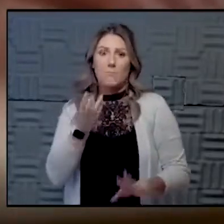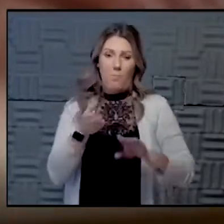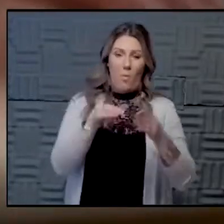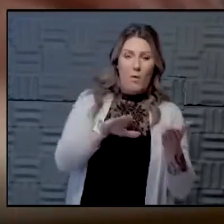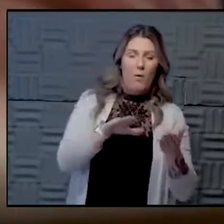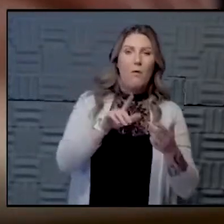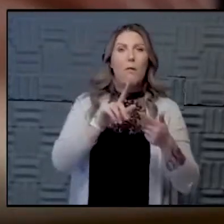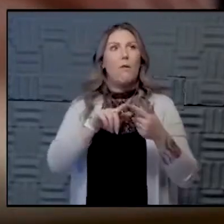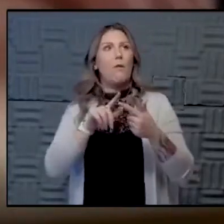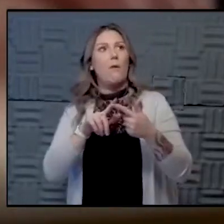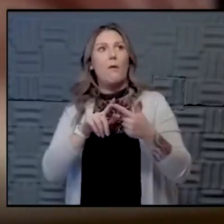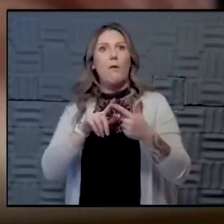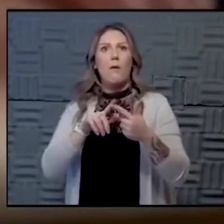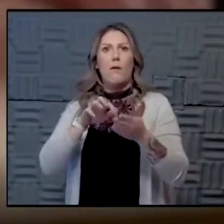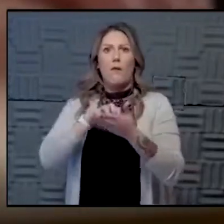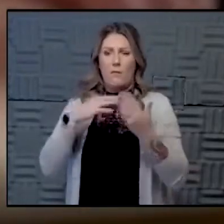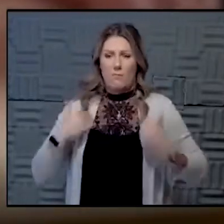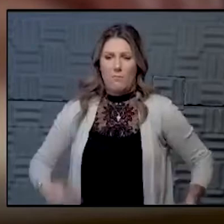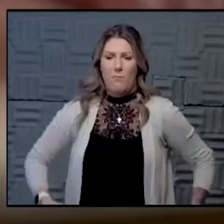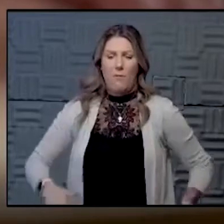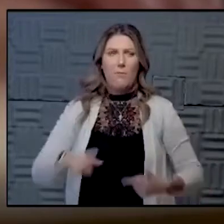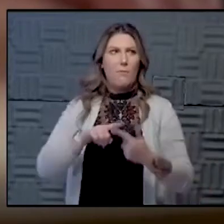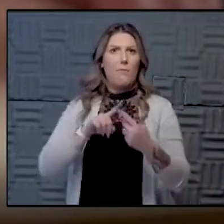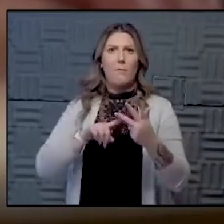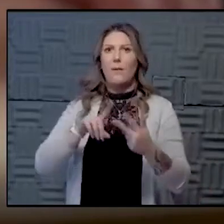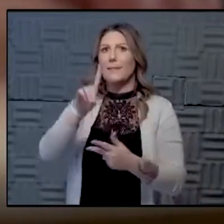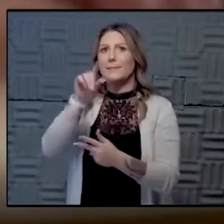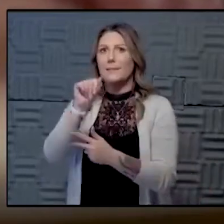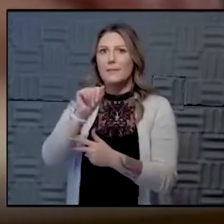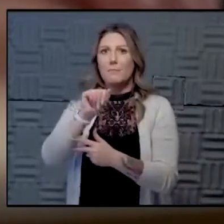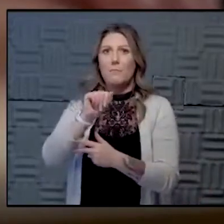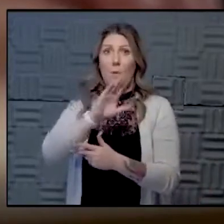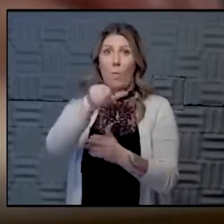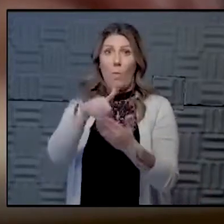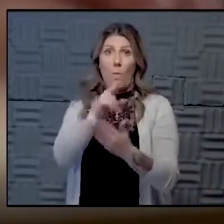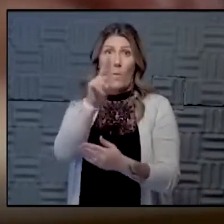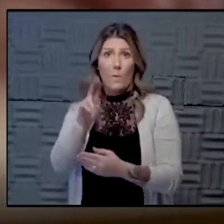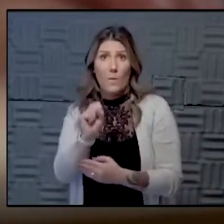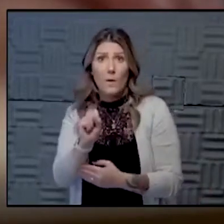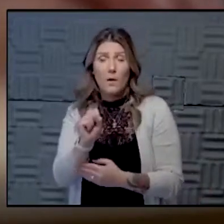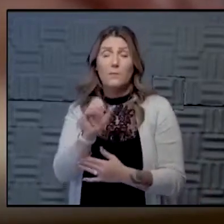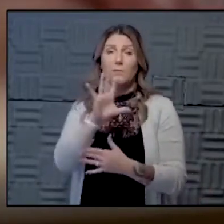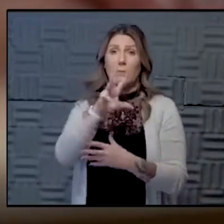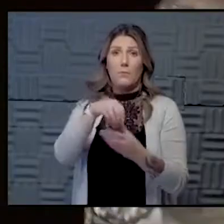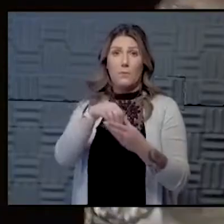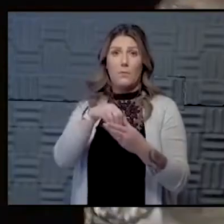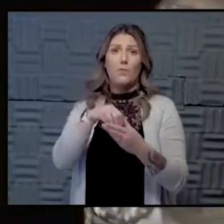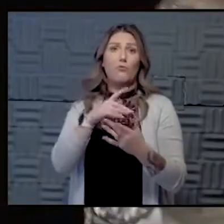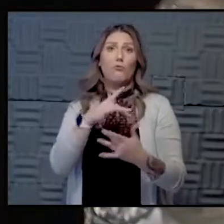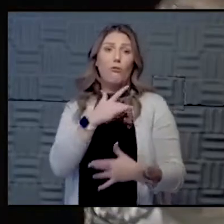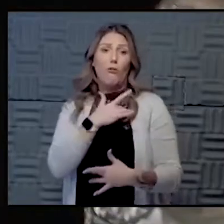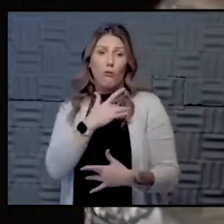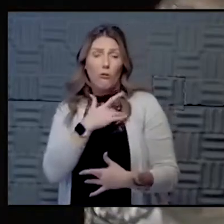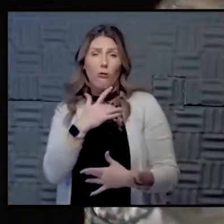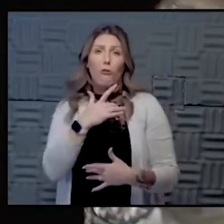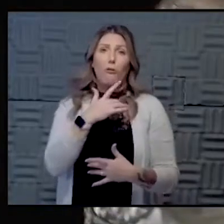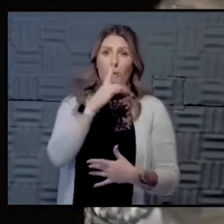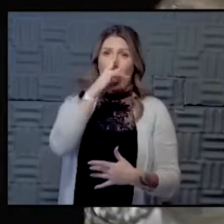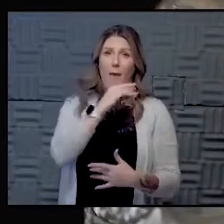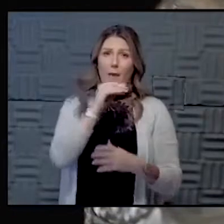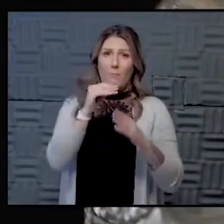morbidity, and as well as disability in the U.S. That includes very much so cardiovascular disease and